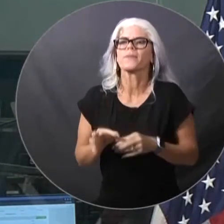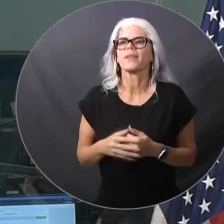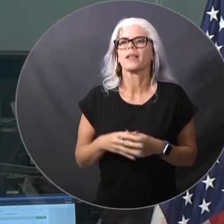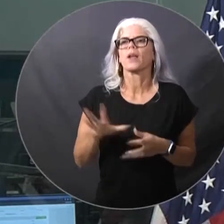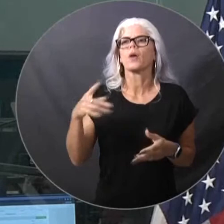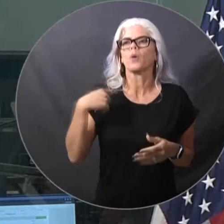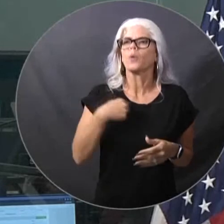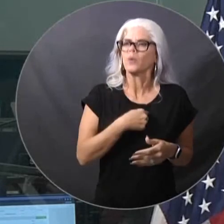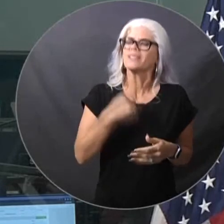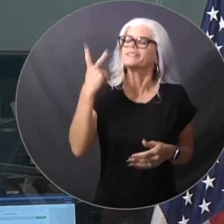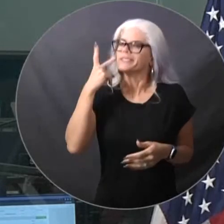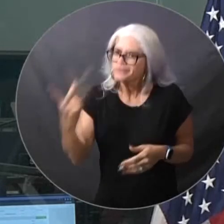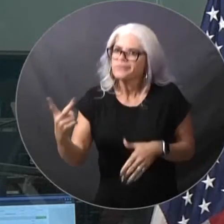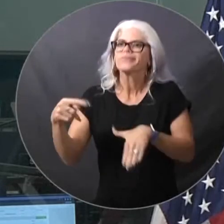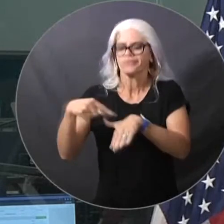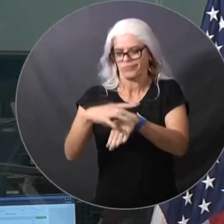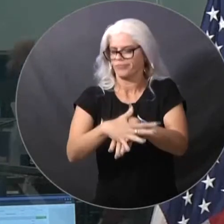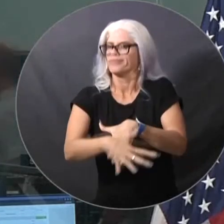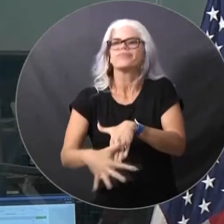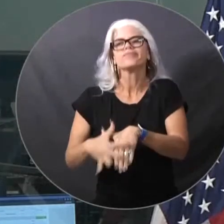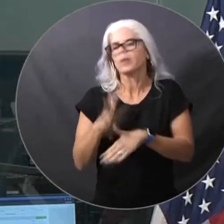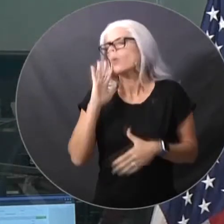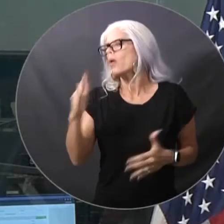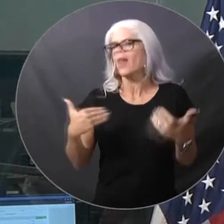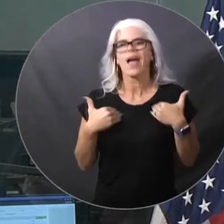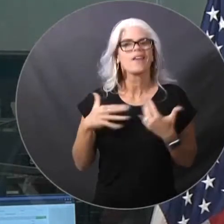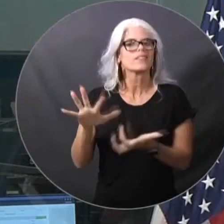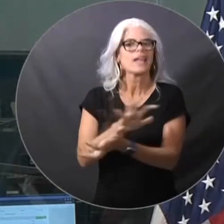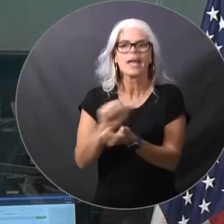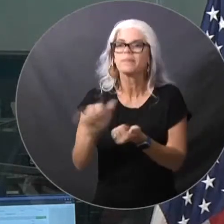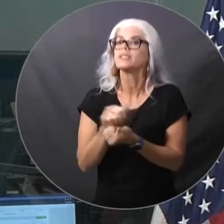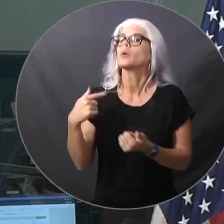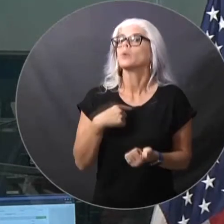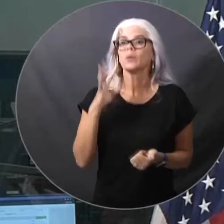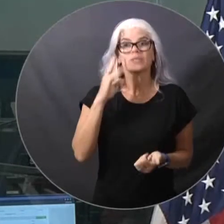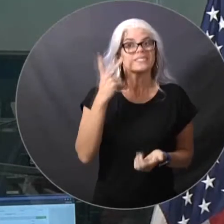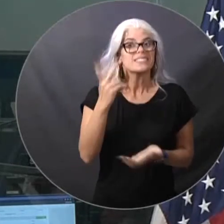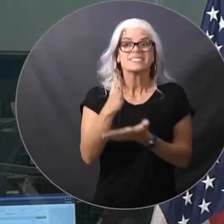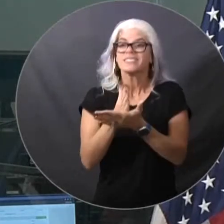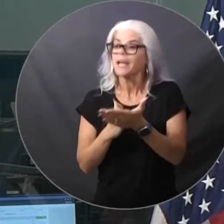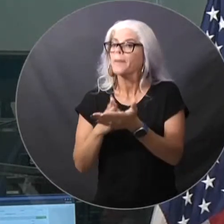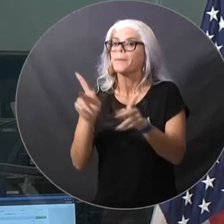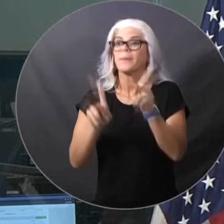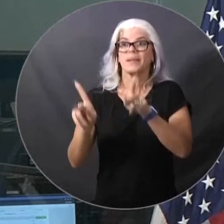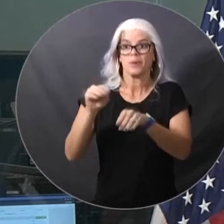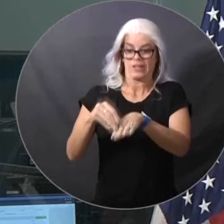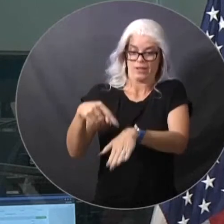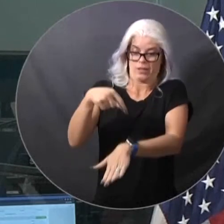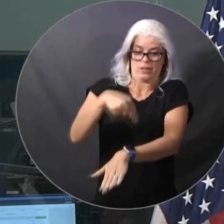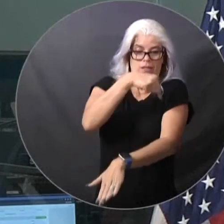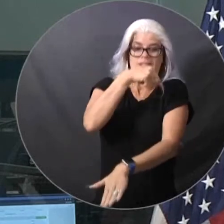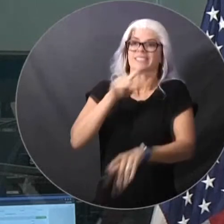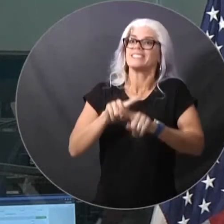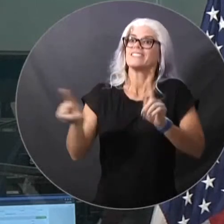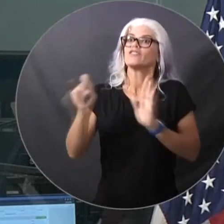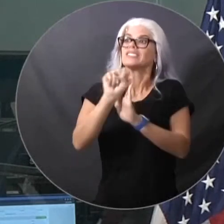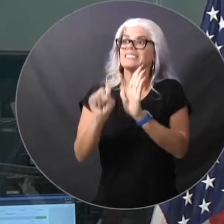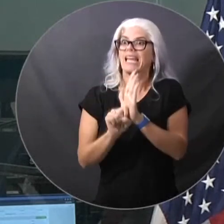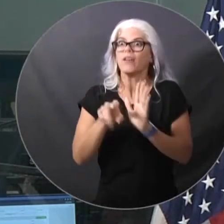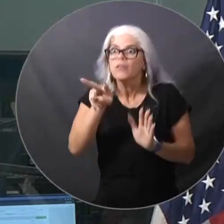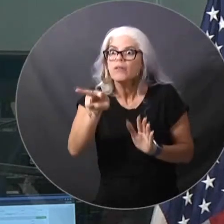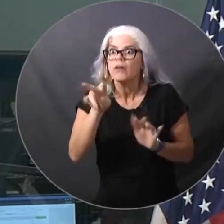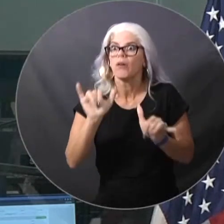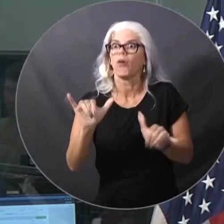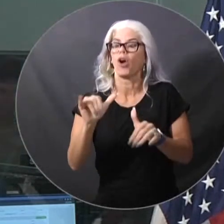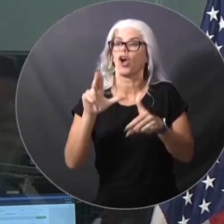and people in other parts of the state, be prepared for some impacts. And you are seeing counties in different parts